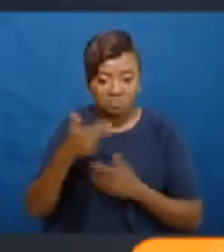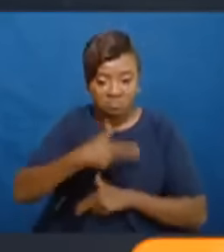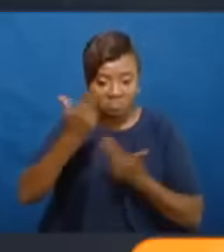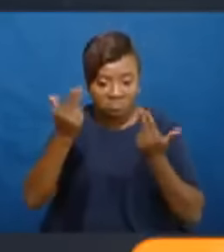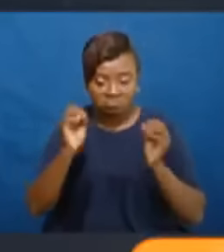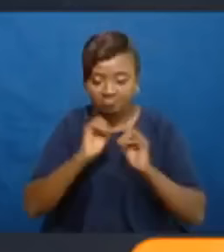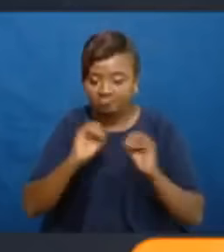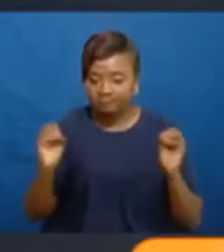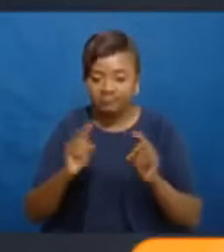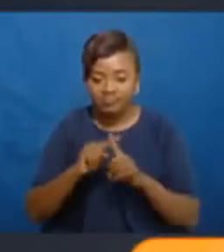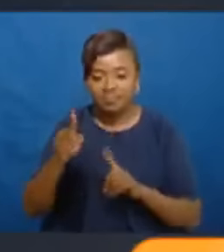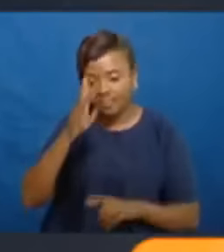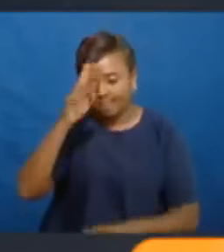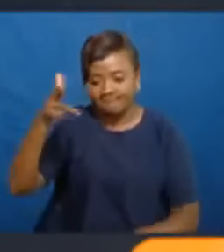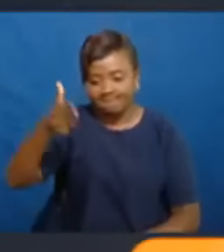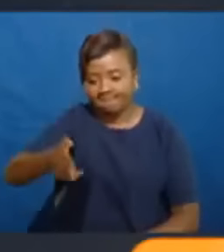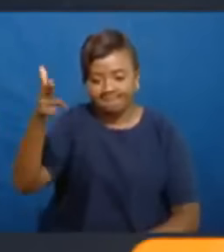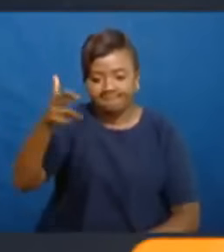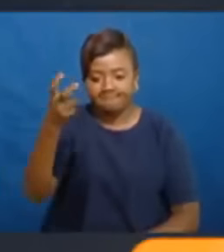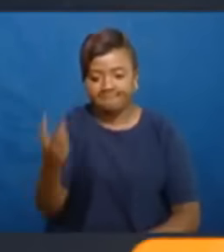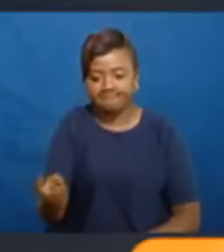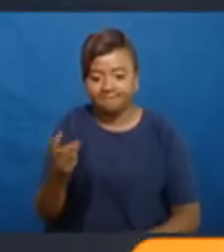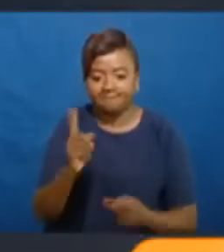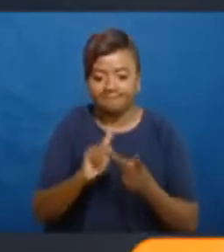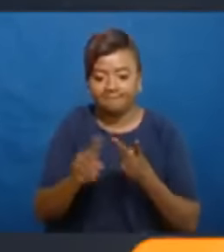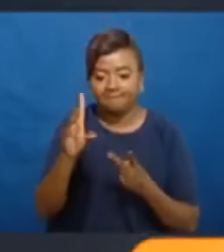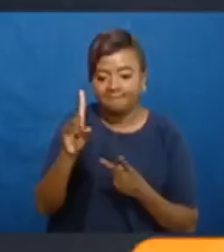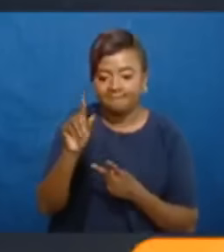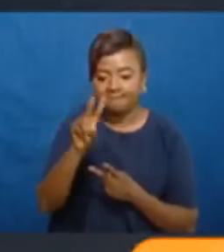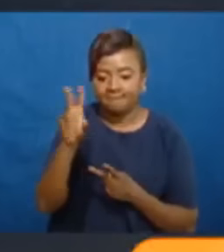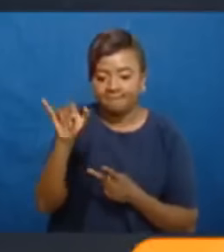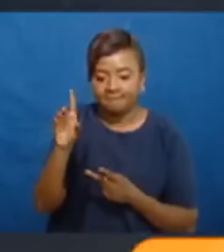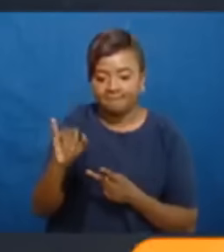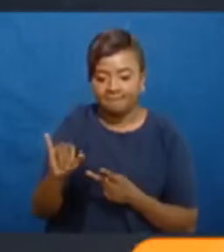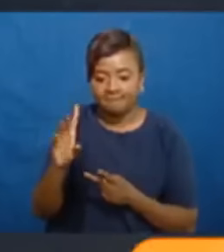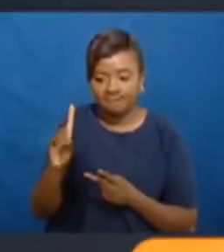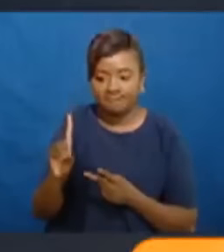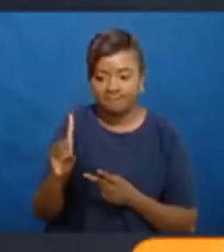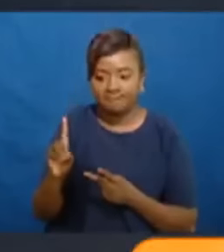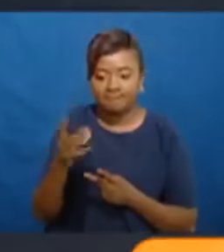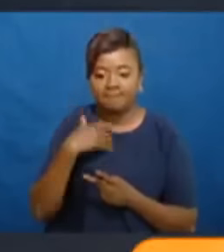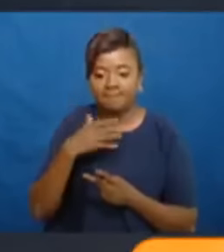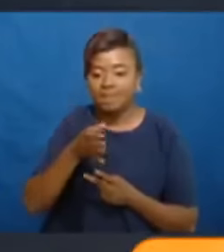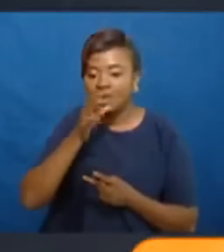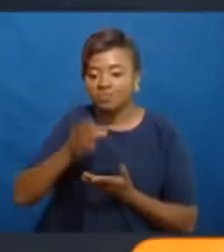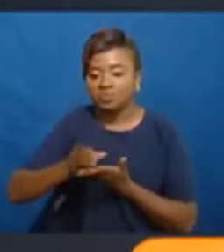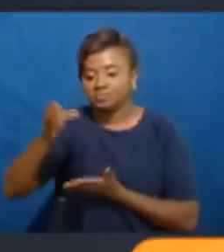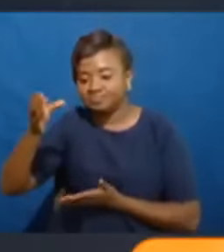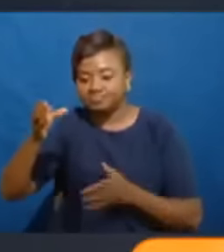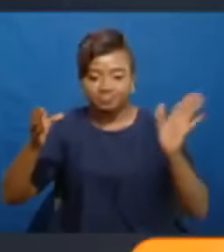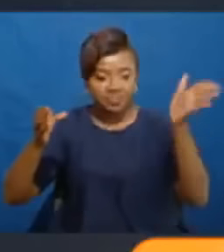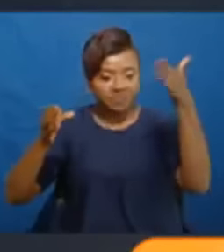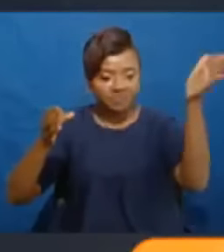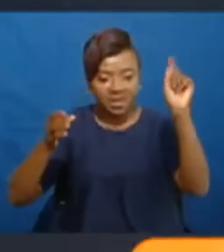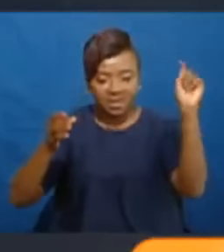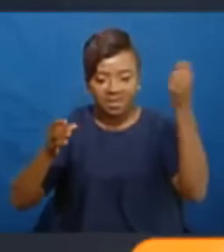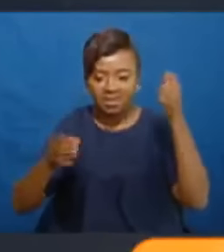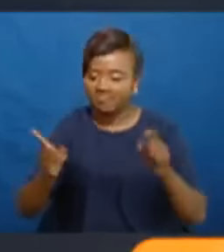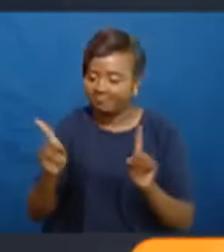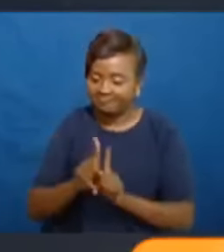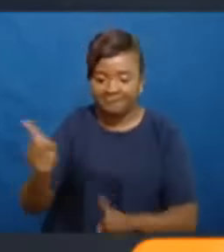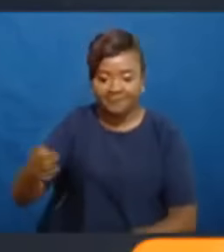shot dead. David Chege was holding a flag and a water bottle. He was shot